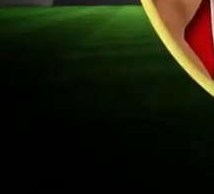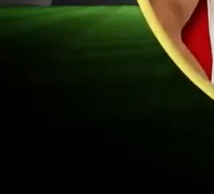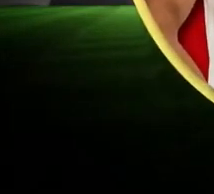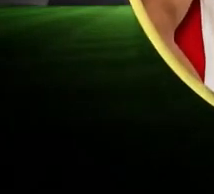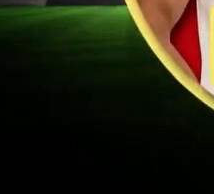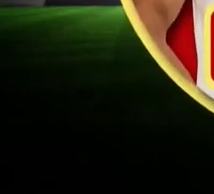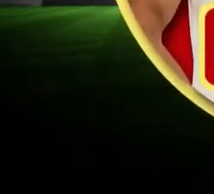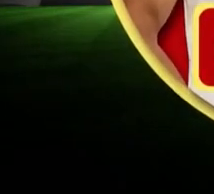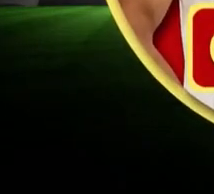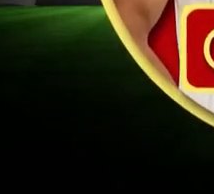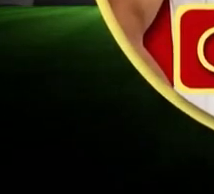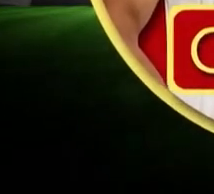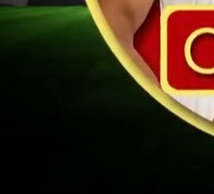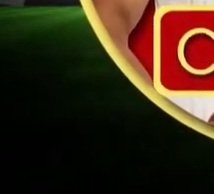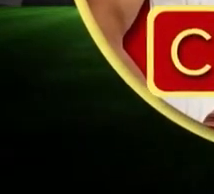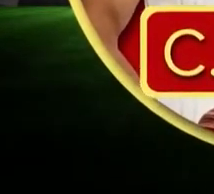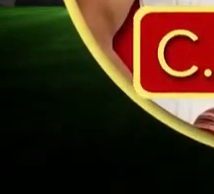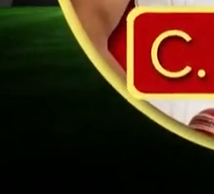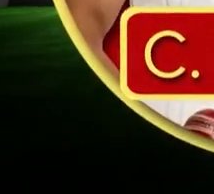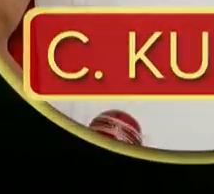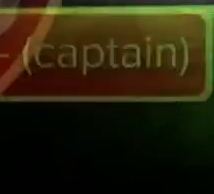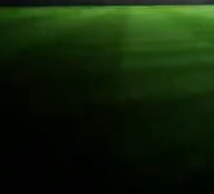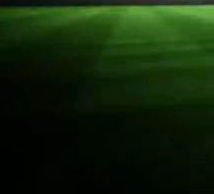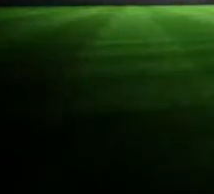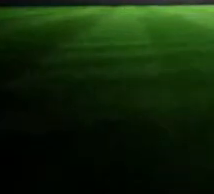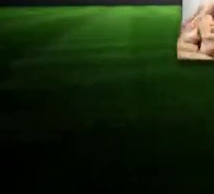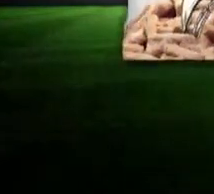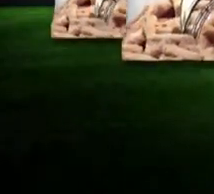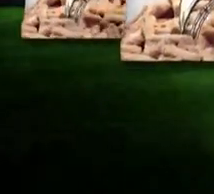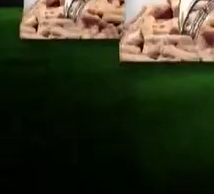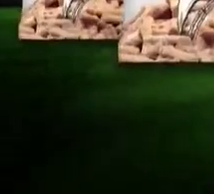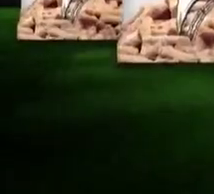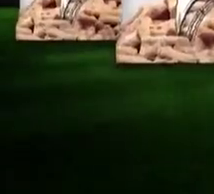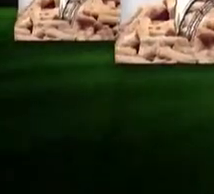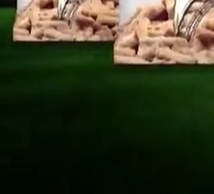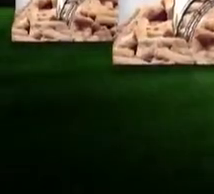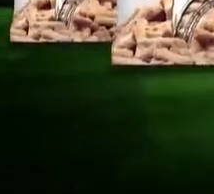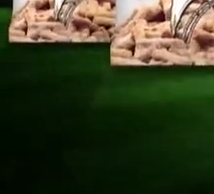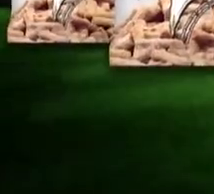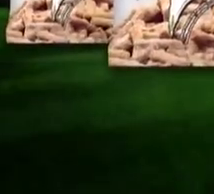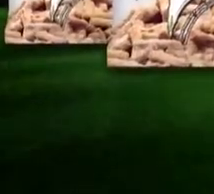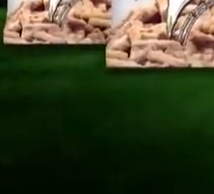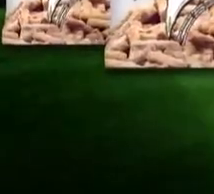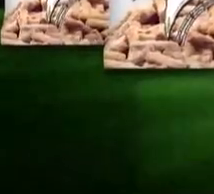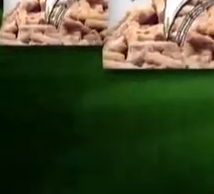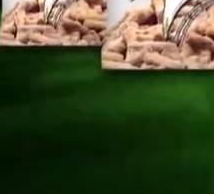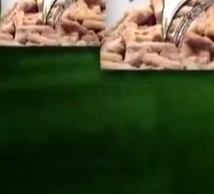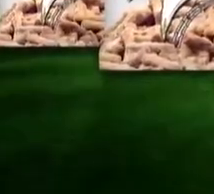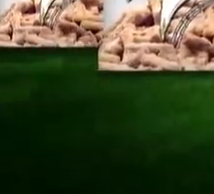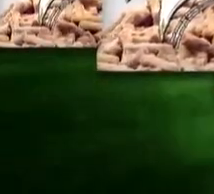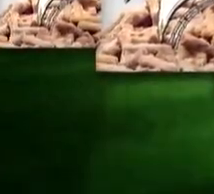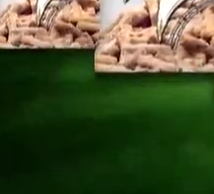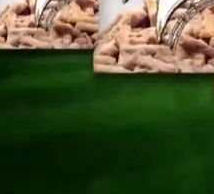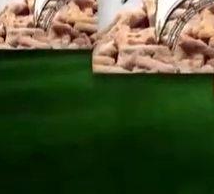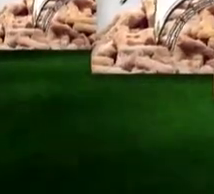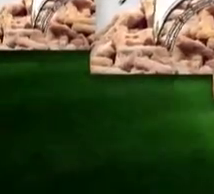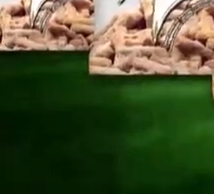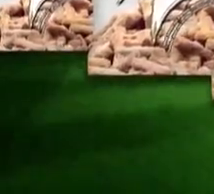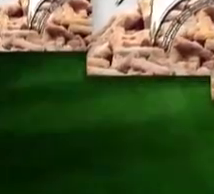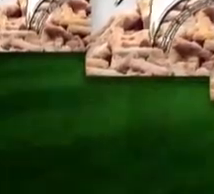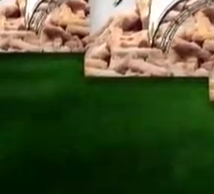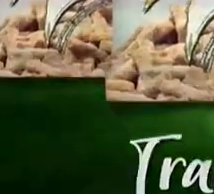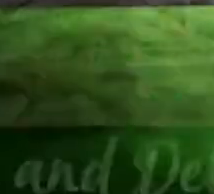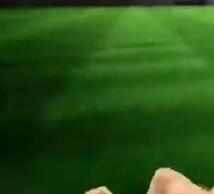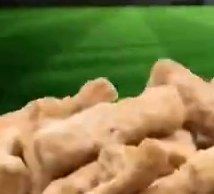Kumar and all the players are on a tea and snack break. This break is brought to you by the traditional and delicious Chatak